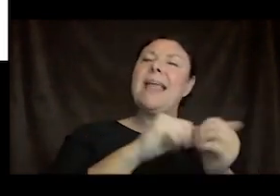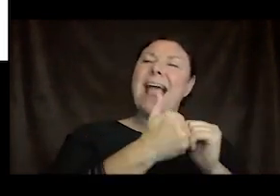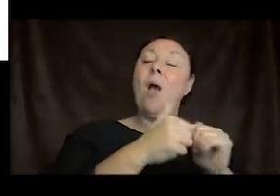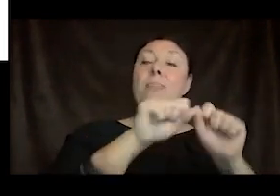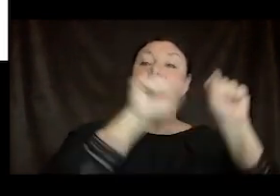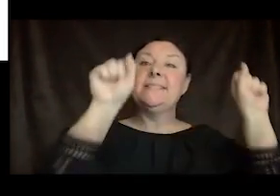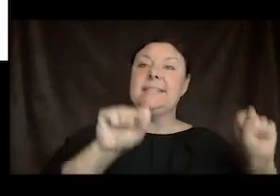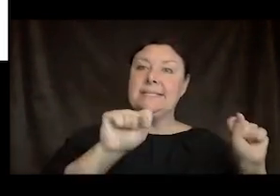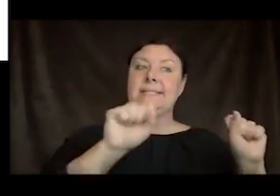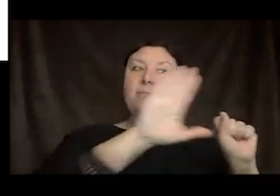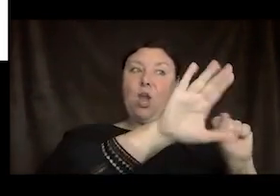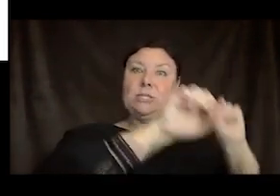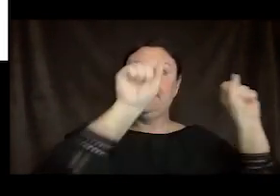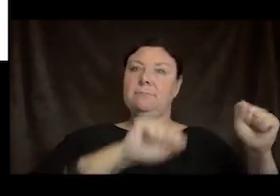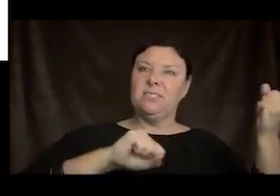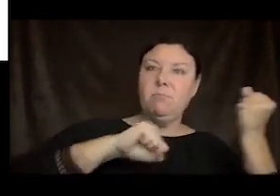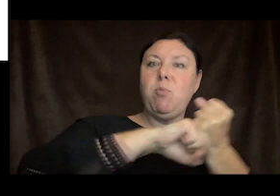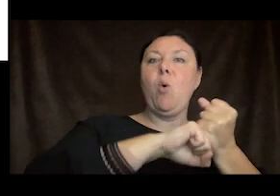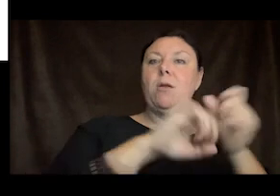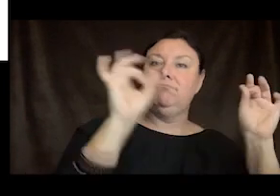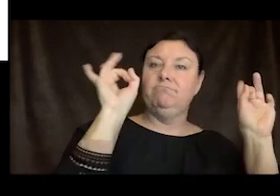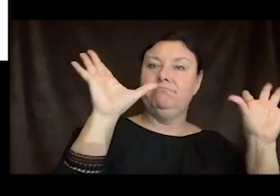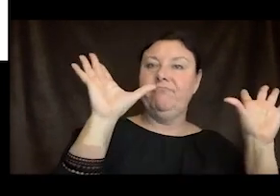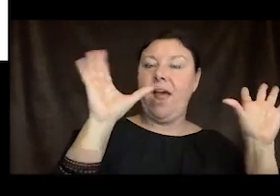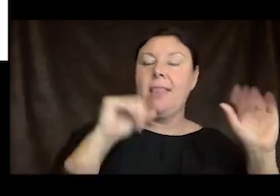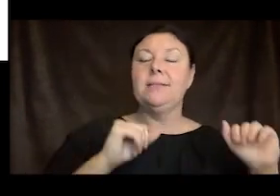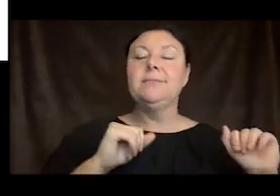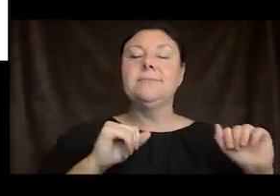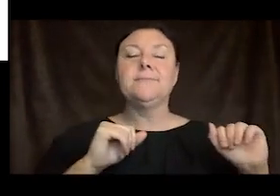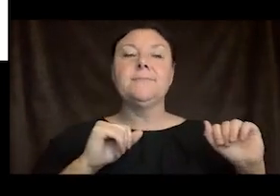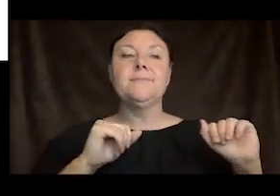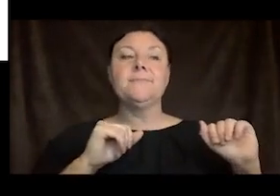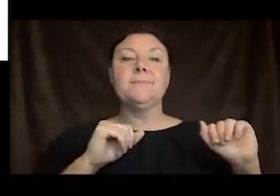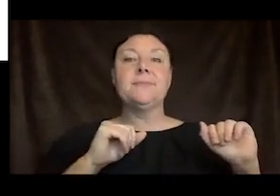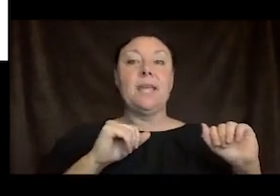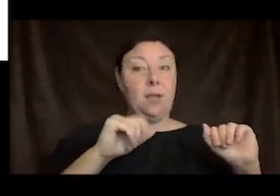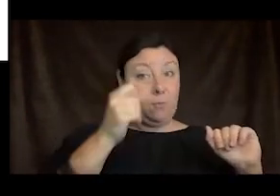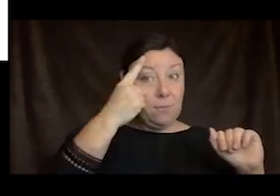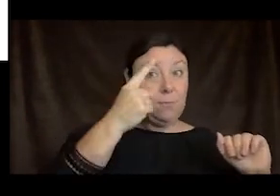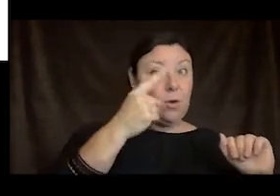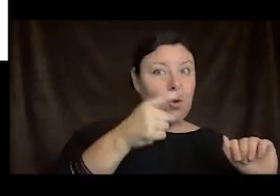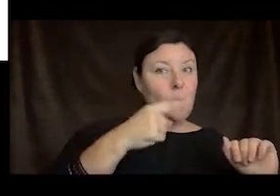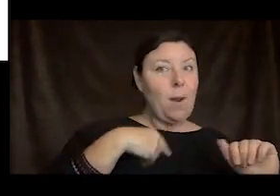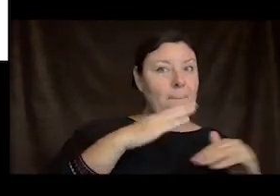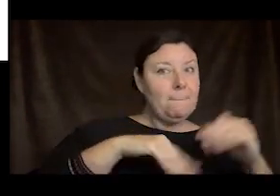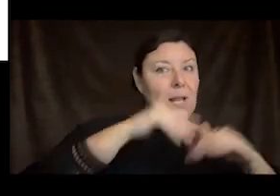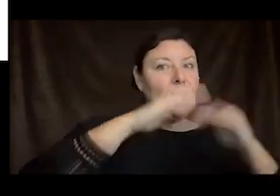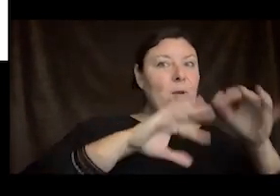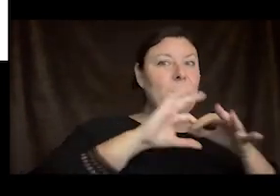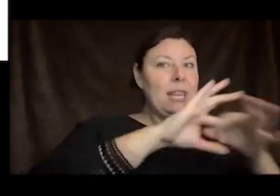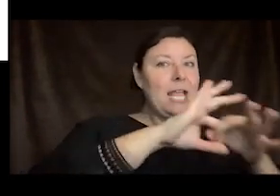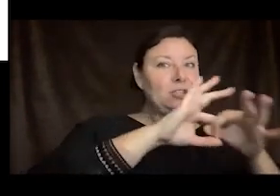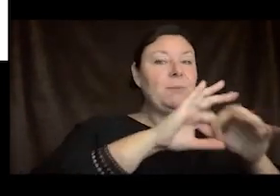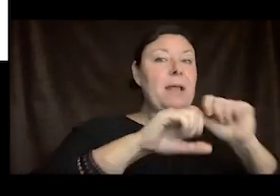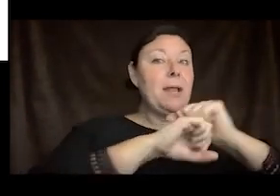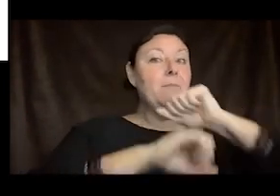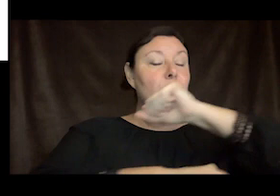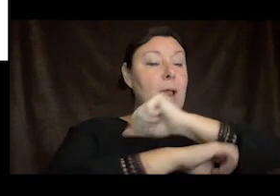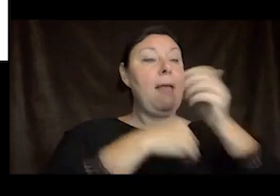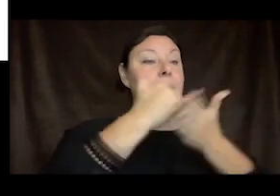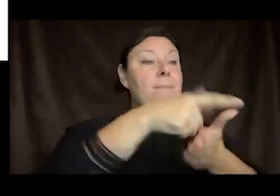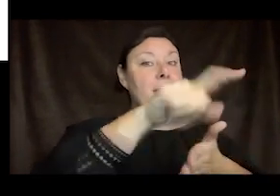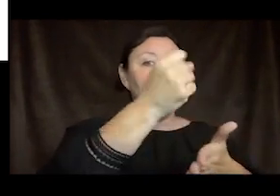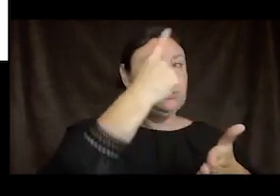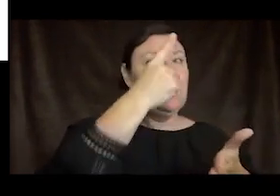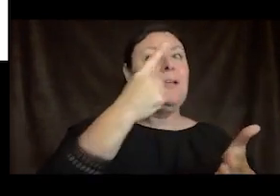system supported that, and then make that same bridge. Remember, we're making bridges here to help them understand that